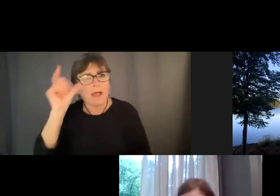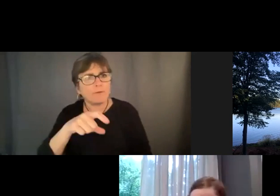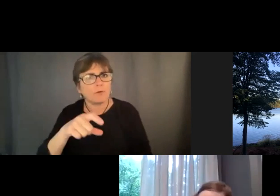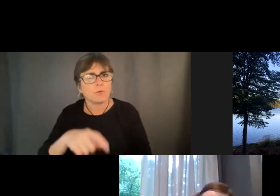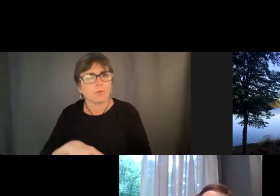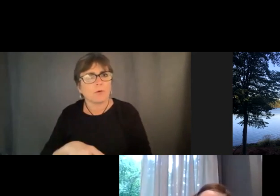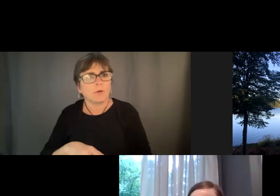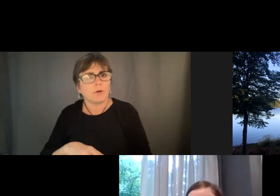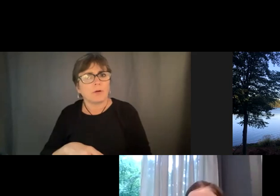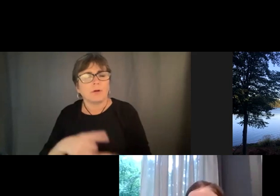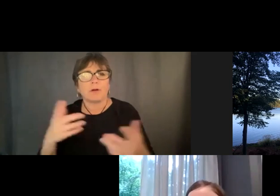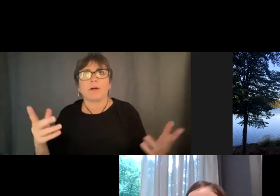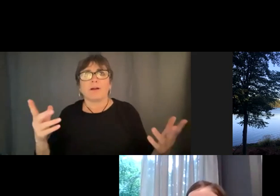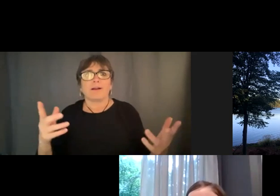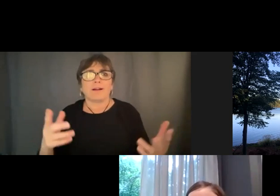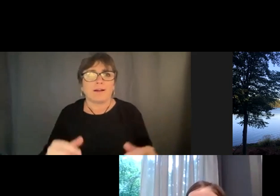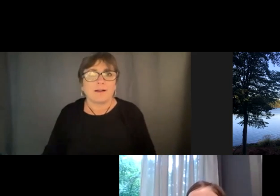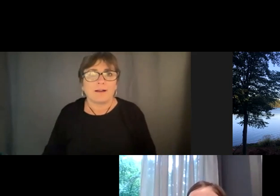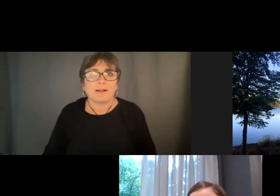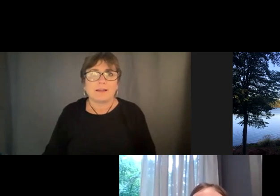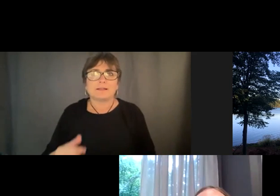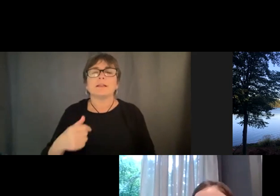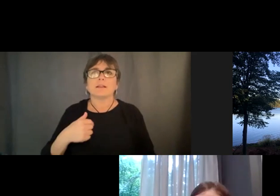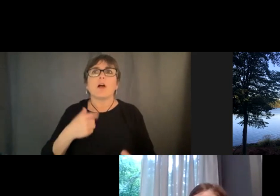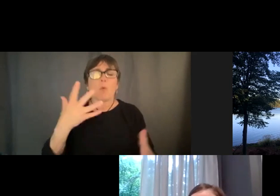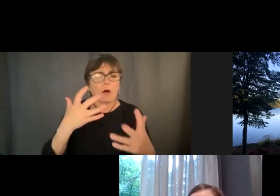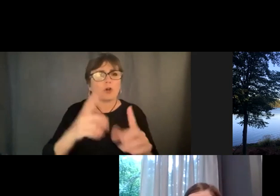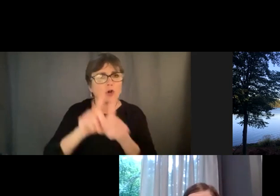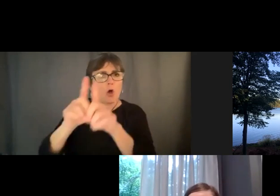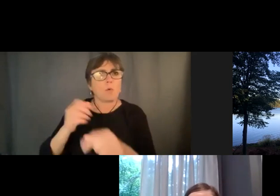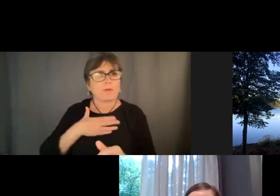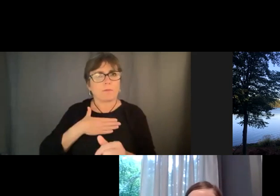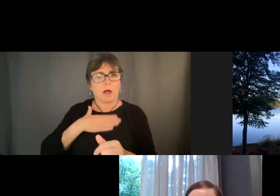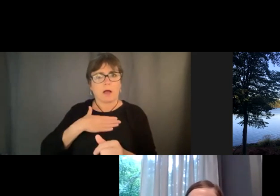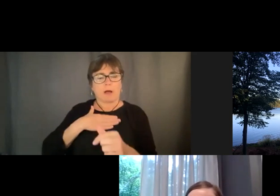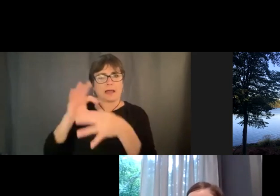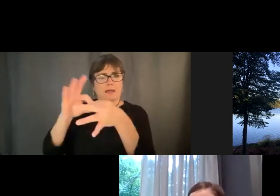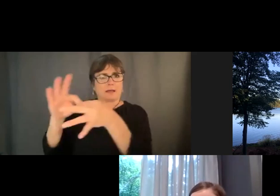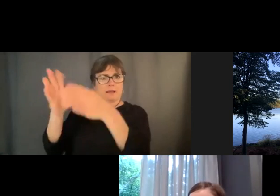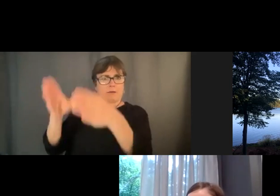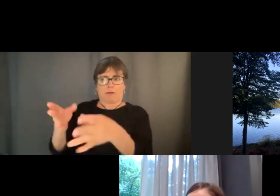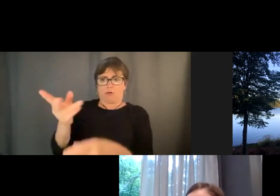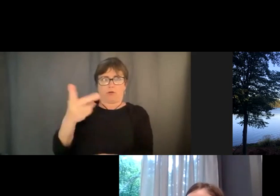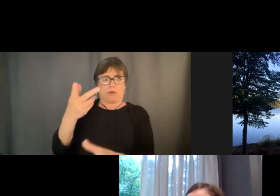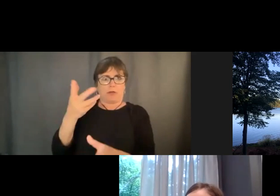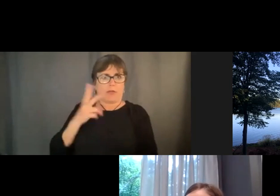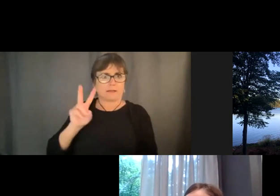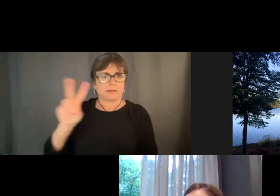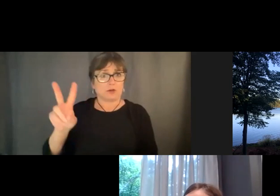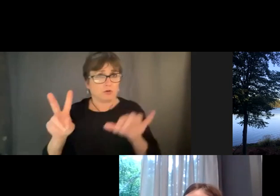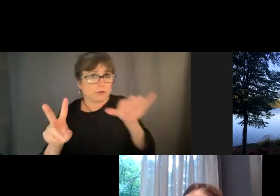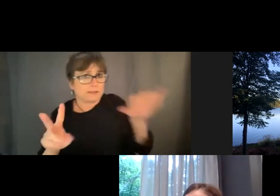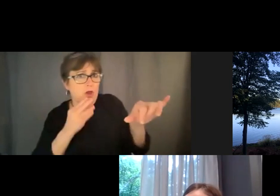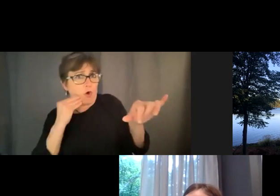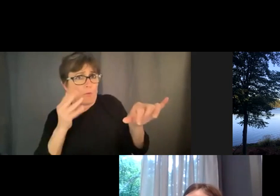good for him, and I told me, "I want to go out with my connector, and I want to do my thing and have my voice, and you stay home." And I was